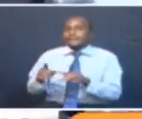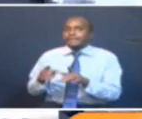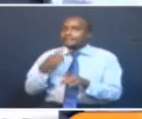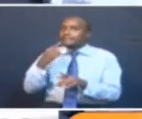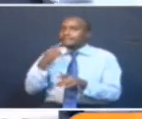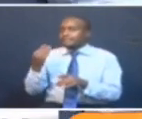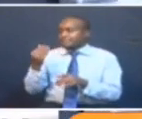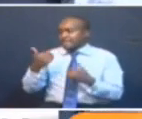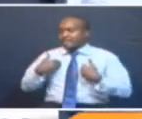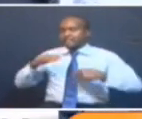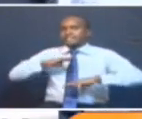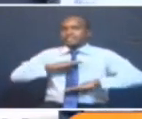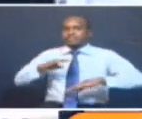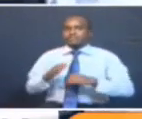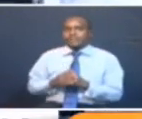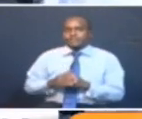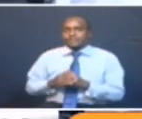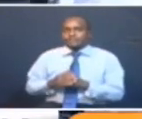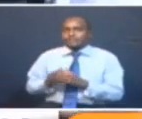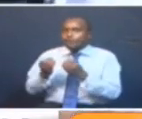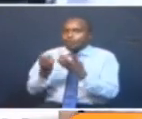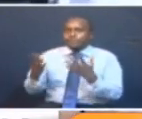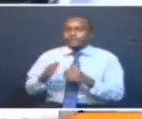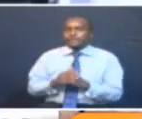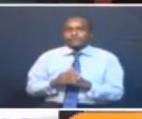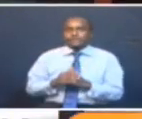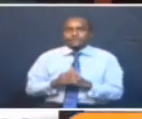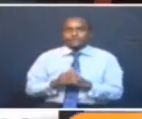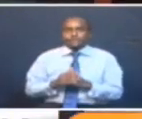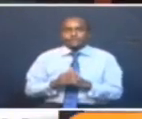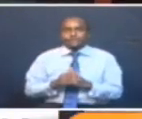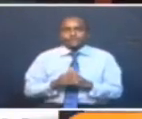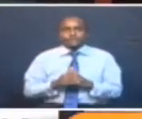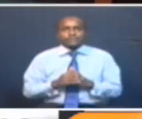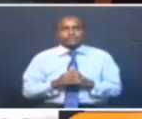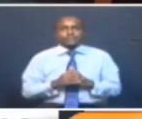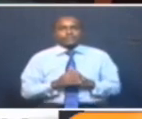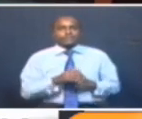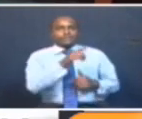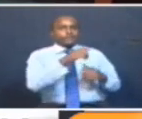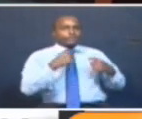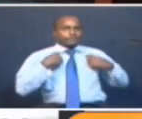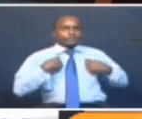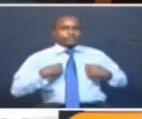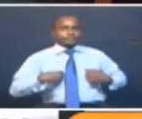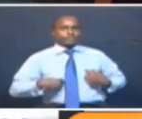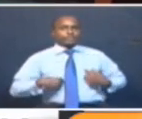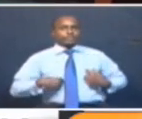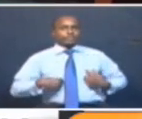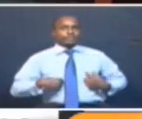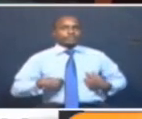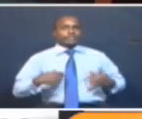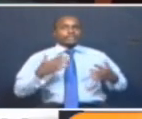enough. It's enough. So how much? You know, you've got a beautiful suit on you. On my wardrobe, there are 5